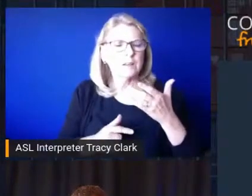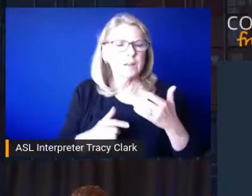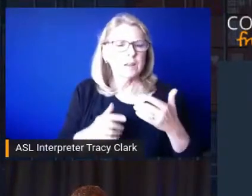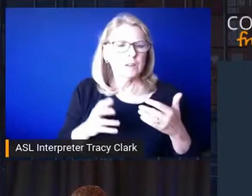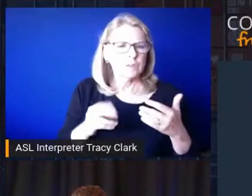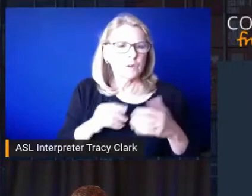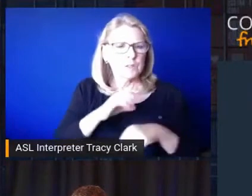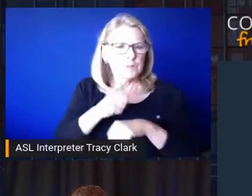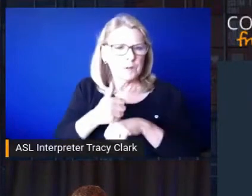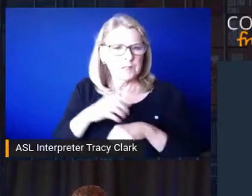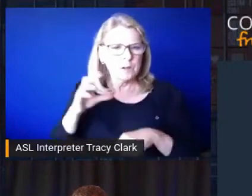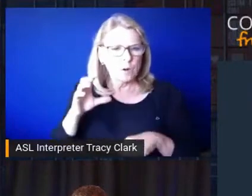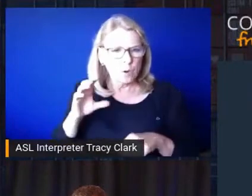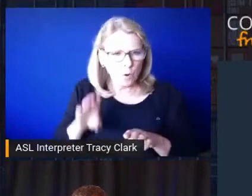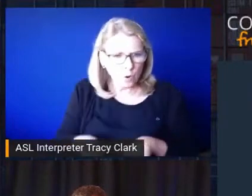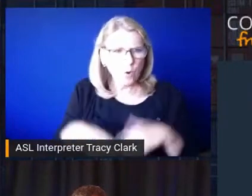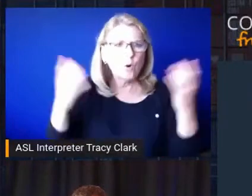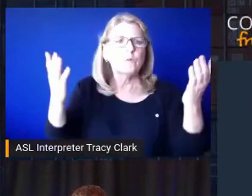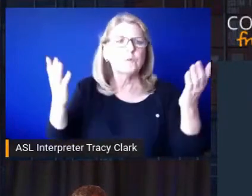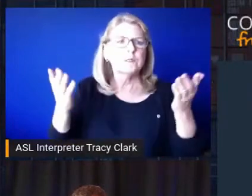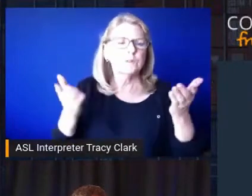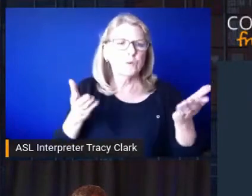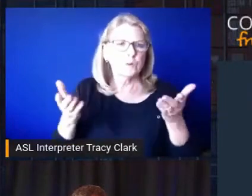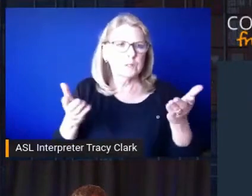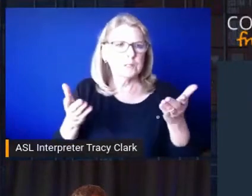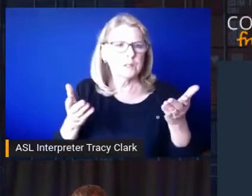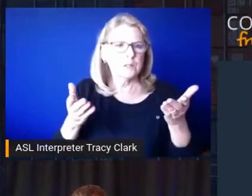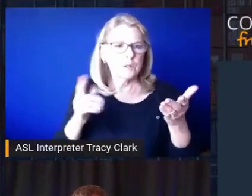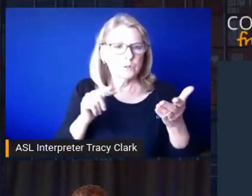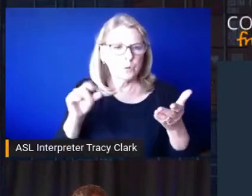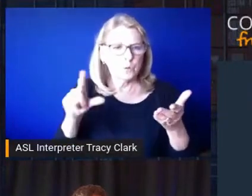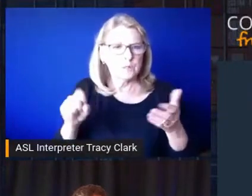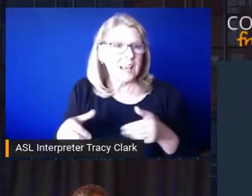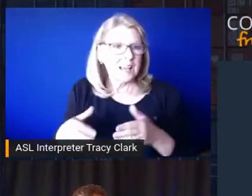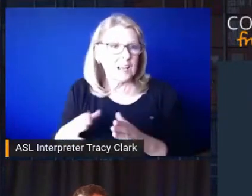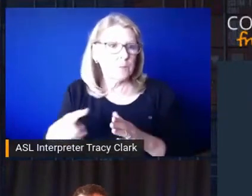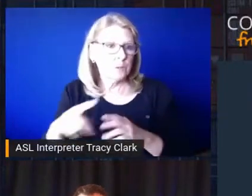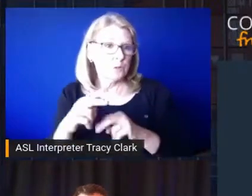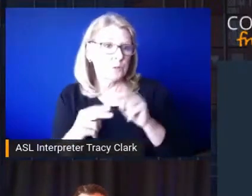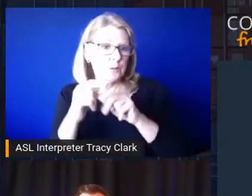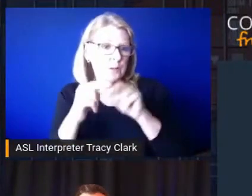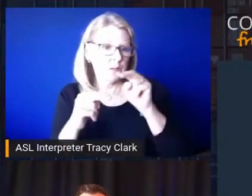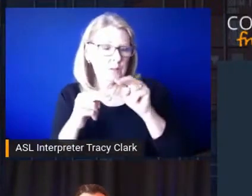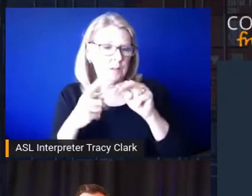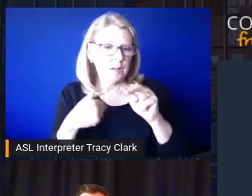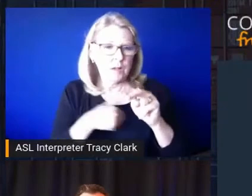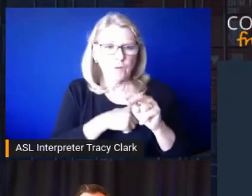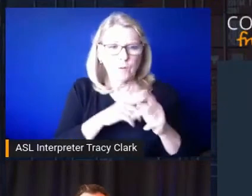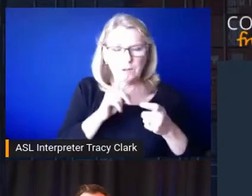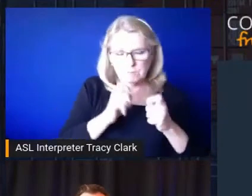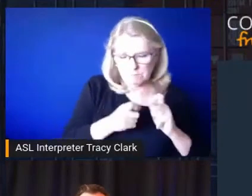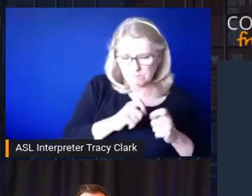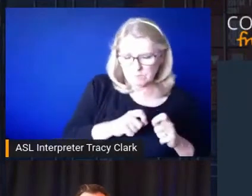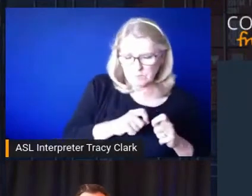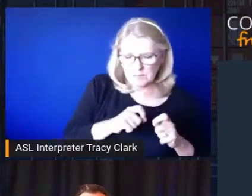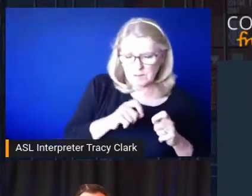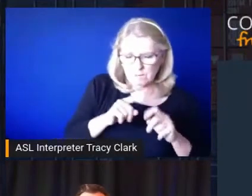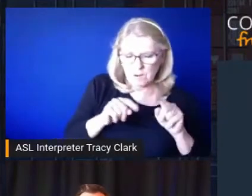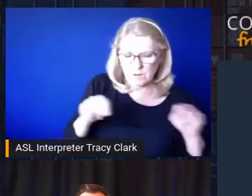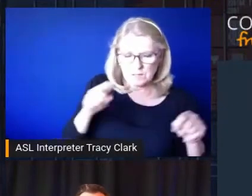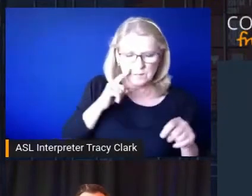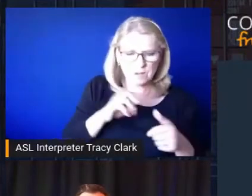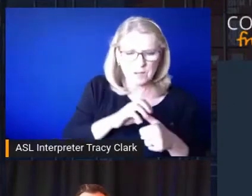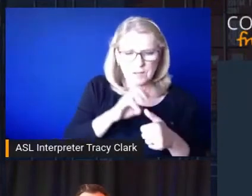Bottlerocket variants that can run wherever you need them. We've taken the time to go through and provision variants for EKS, ECS, and now VMware